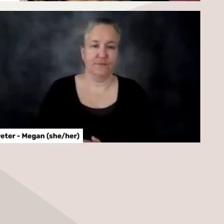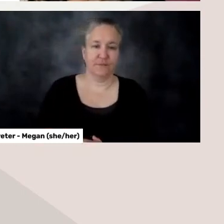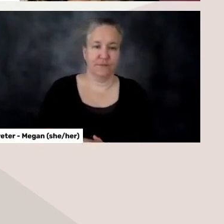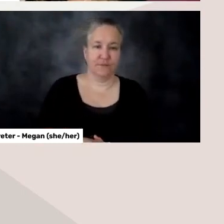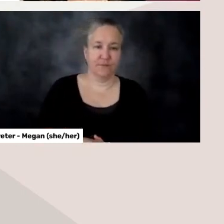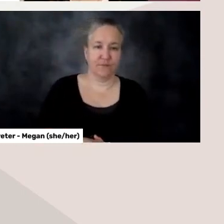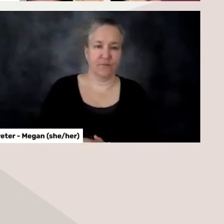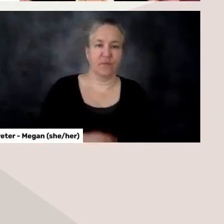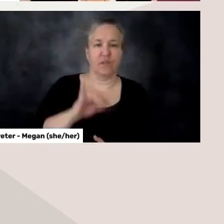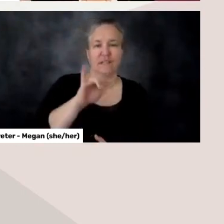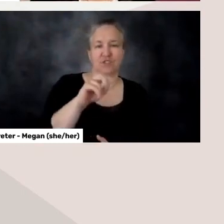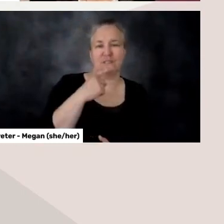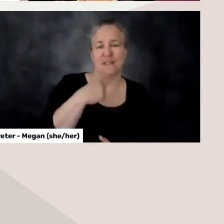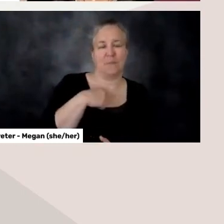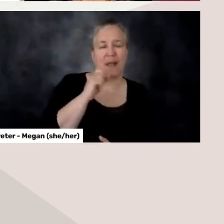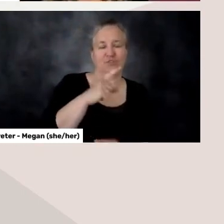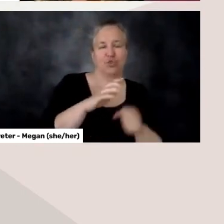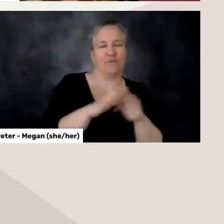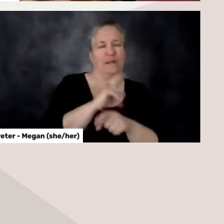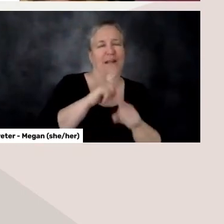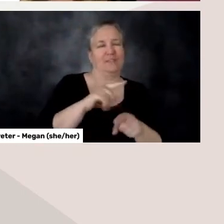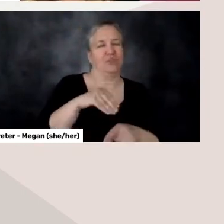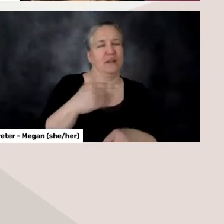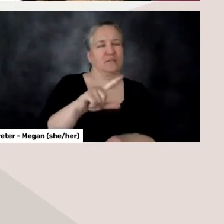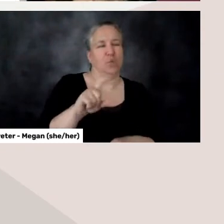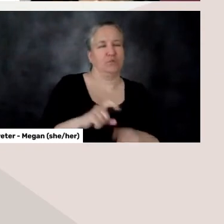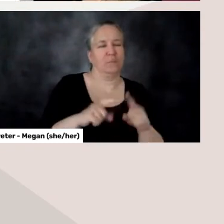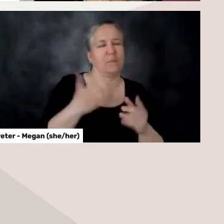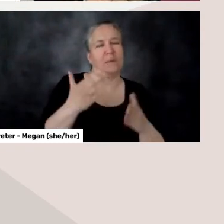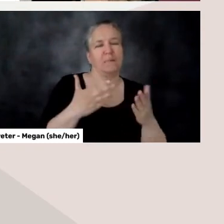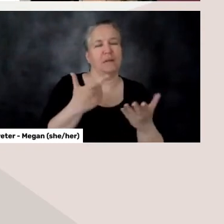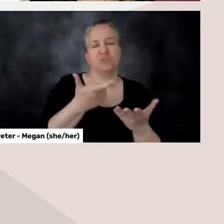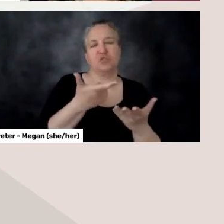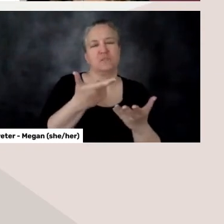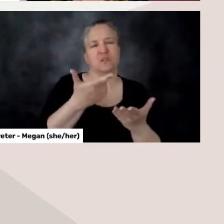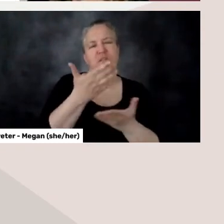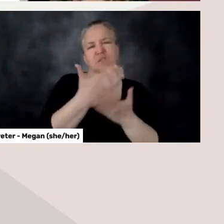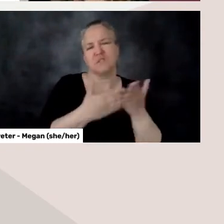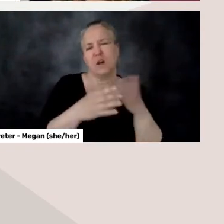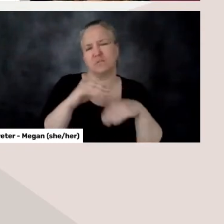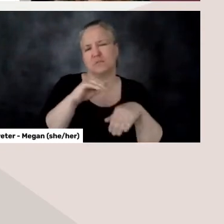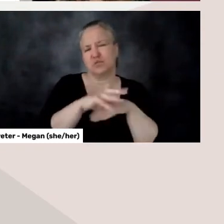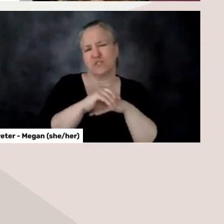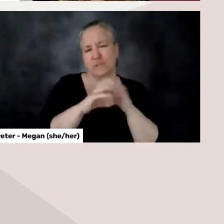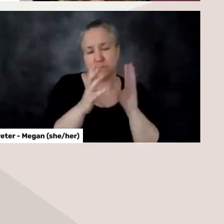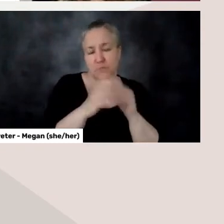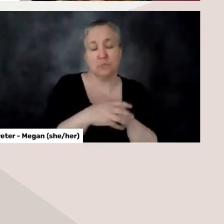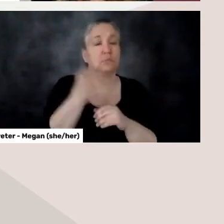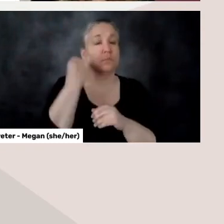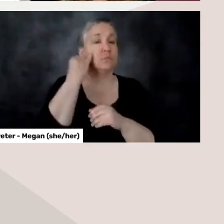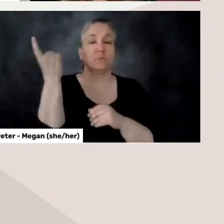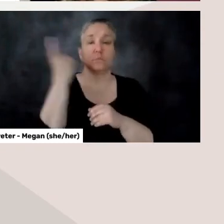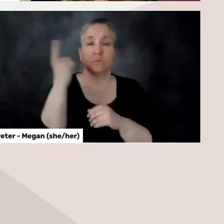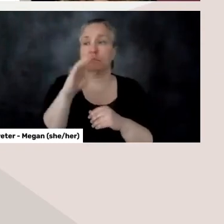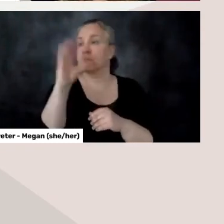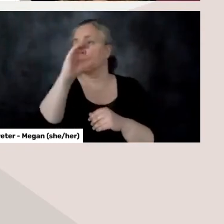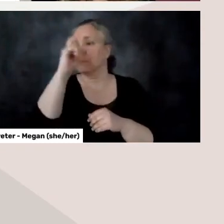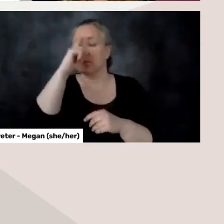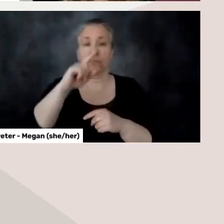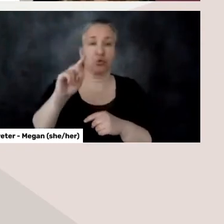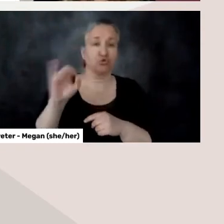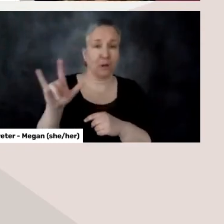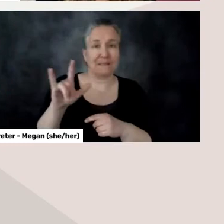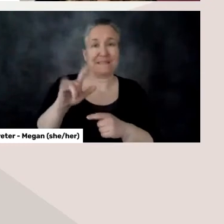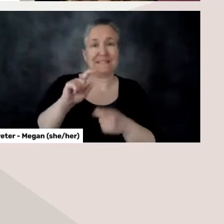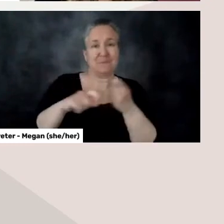I'm not asking you to really fully answer this question, but maybe just give some direction. If someone is looking for trials specifically for